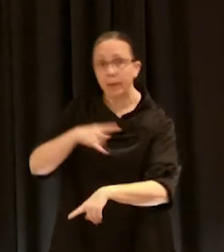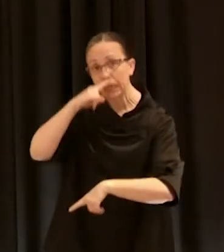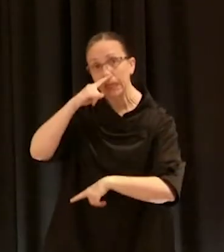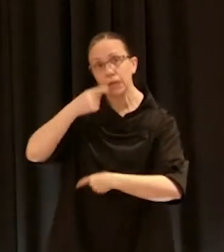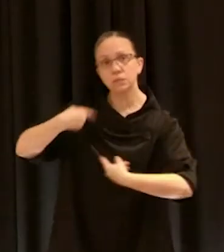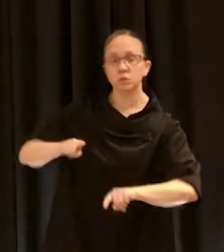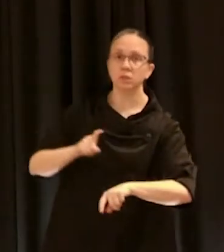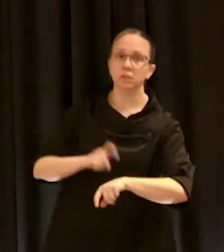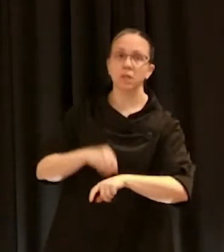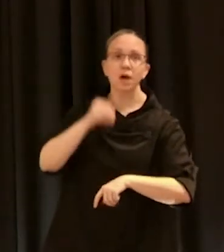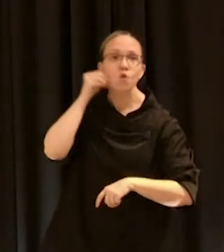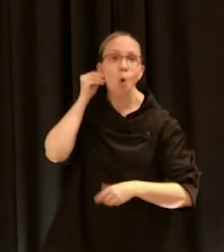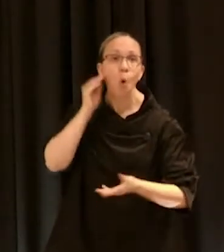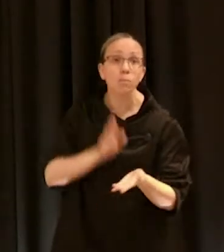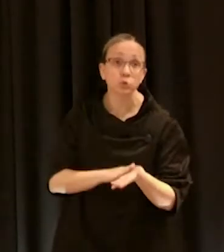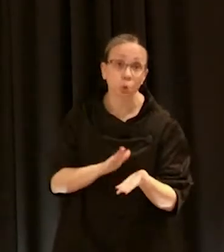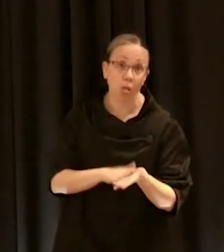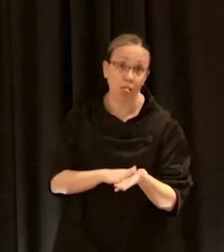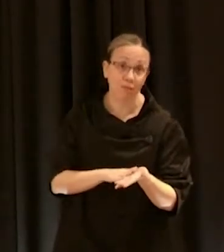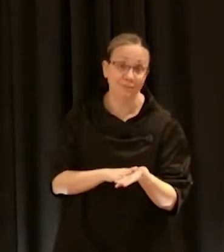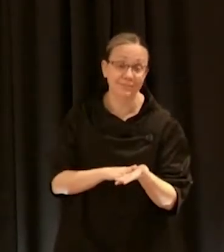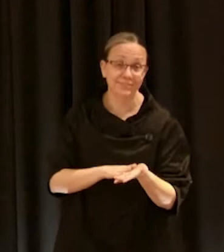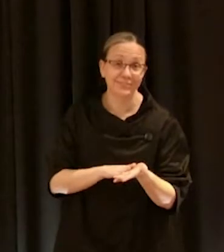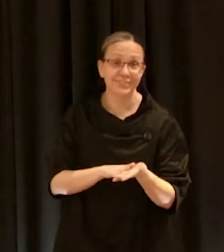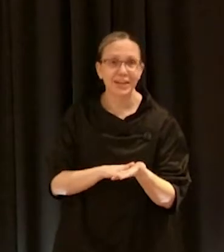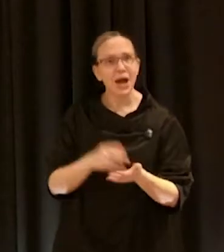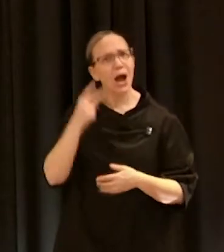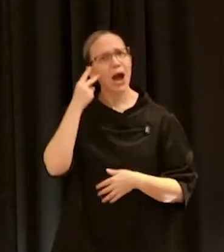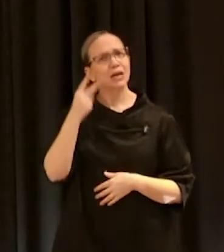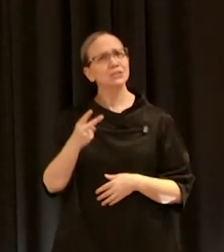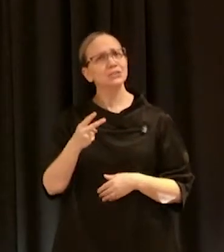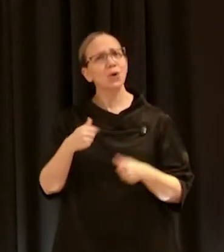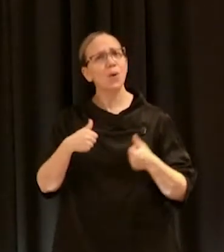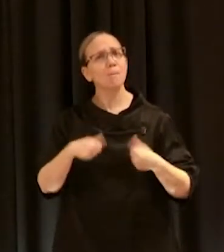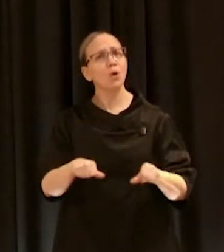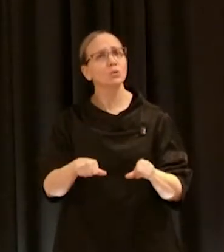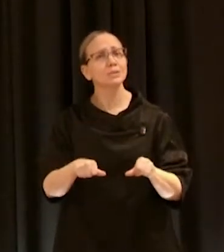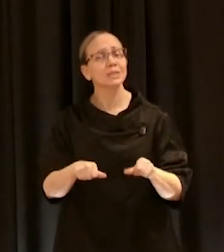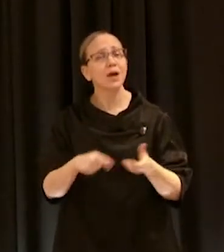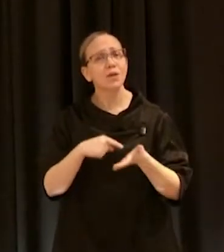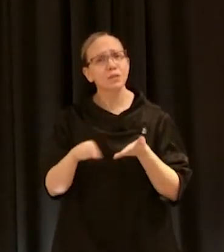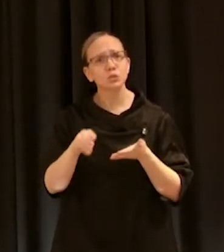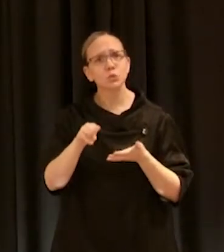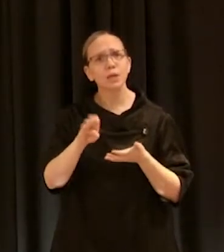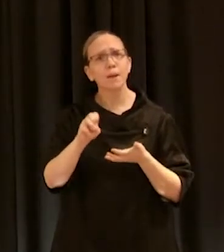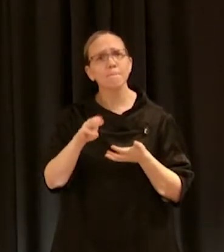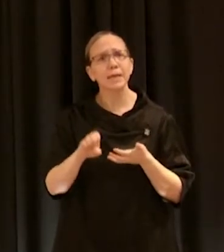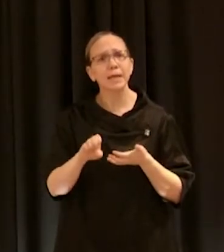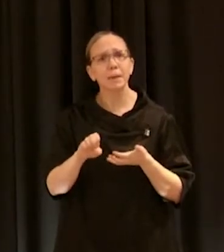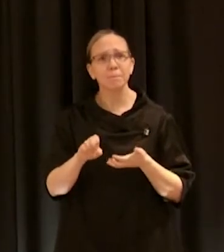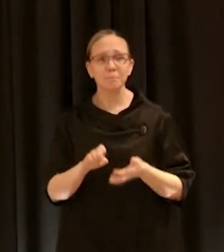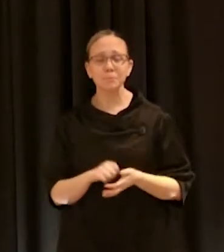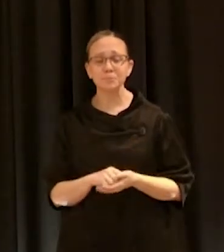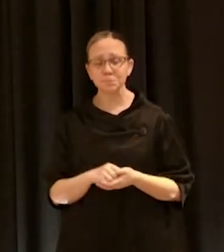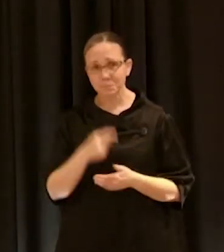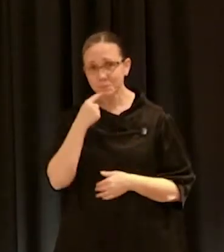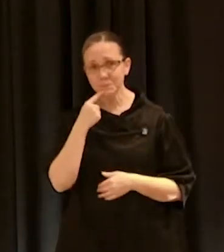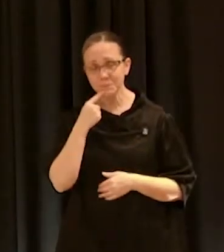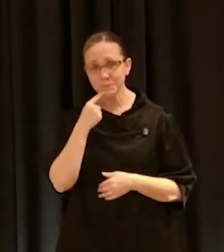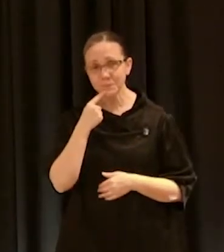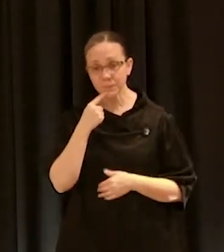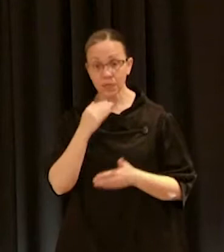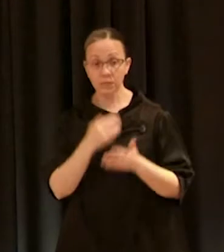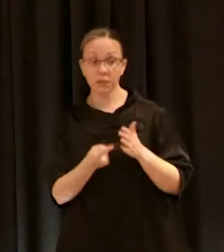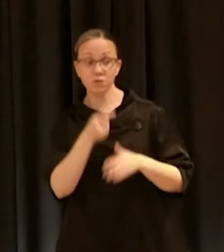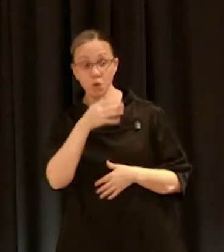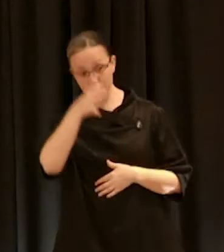during this time of homeschooling. I saw a meme this week that really summed it up real well. It said, some